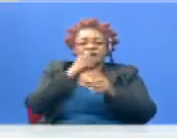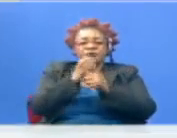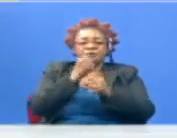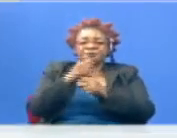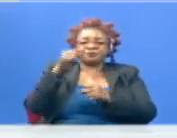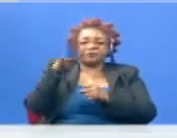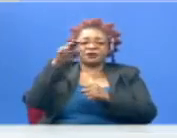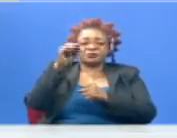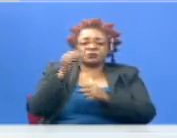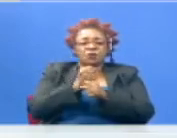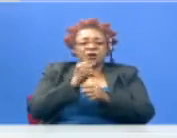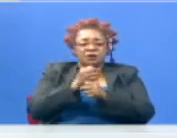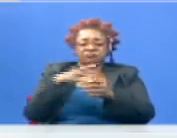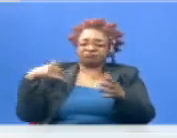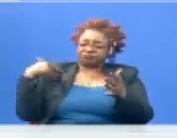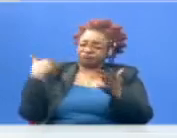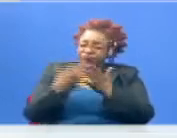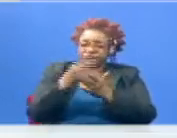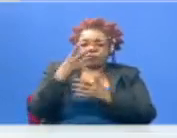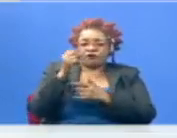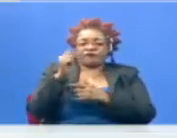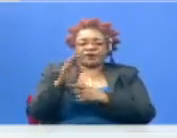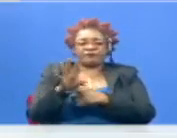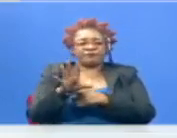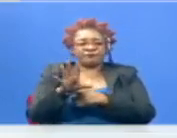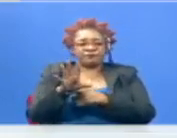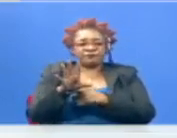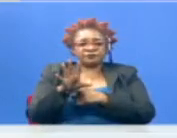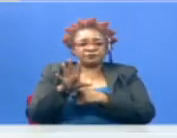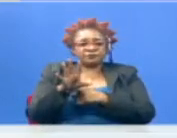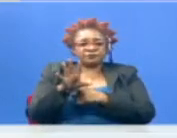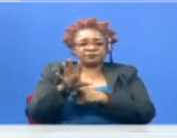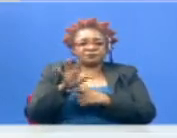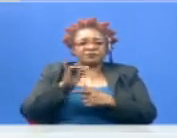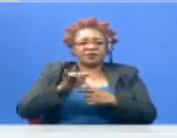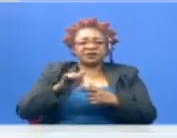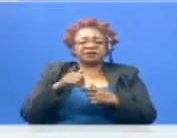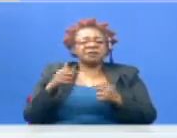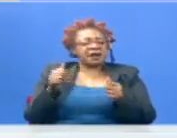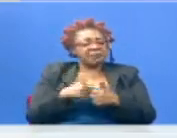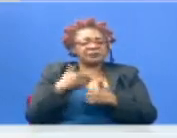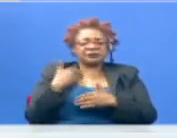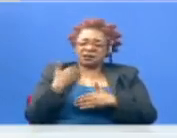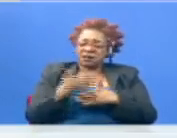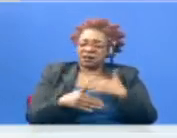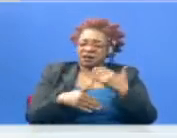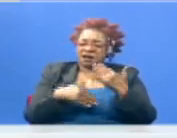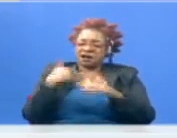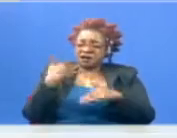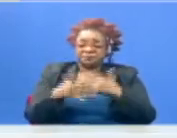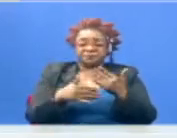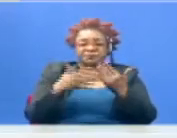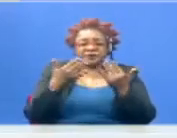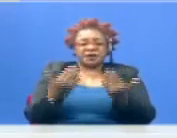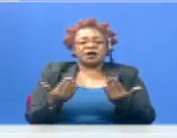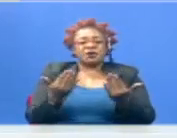since 2005. At least, I mean, it's been going on for years, but now that the ban has been